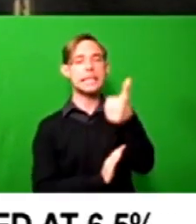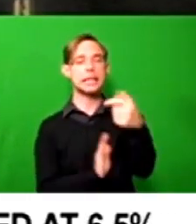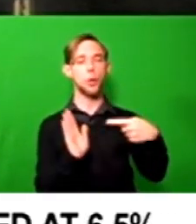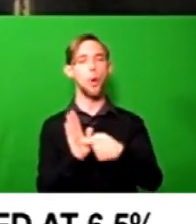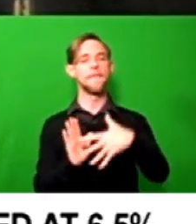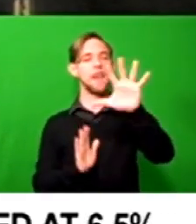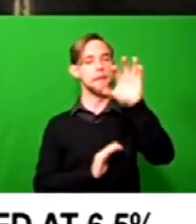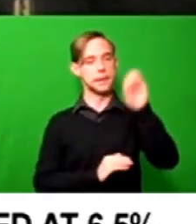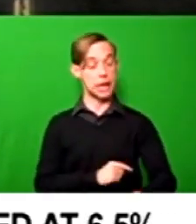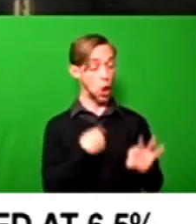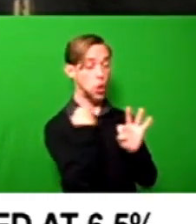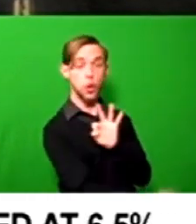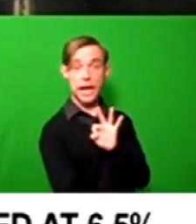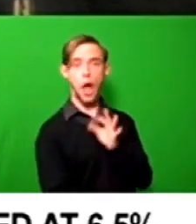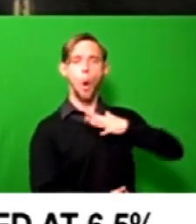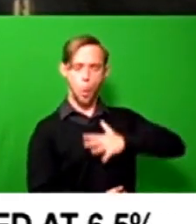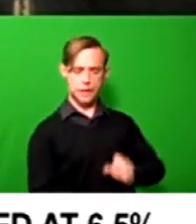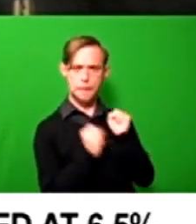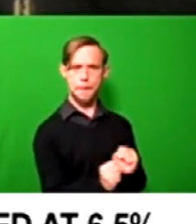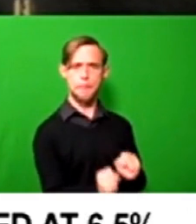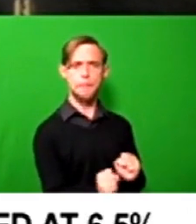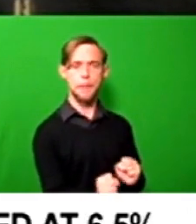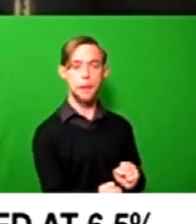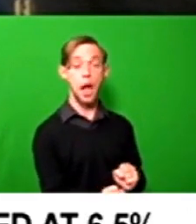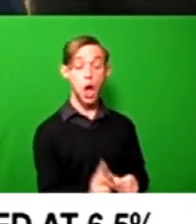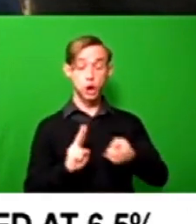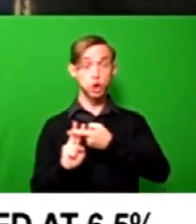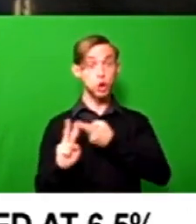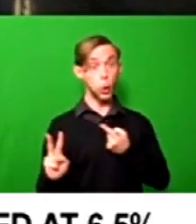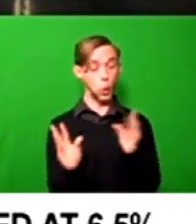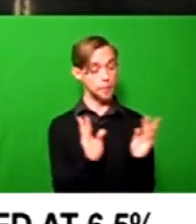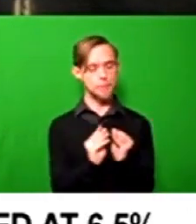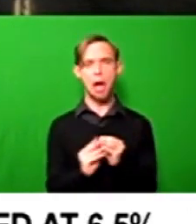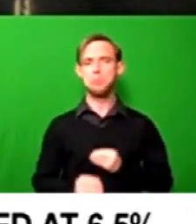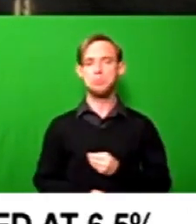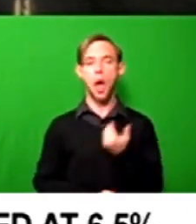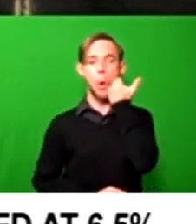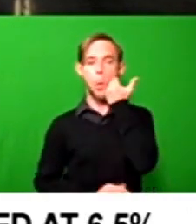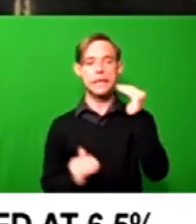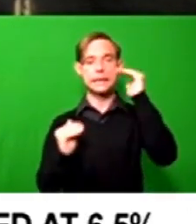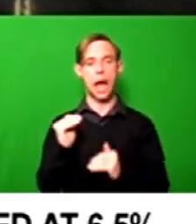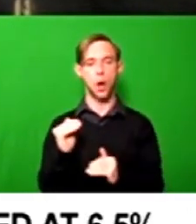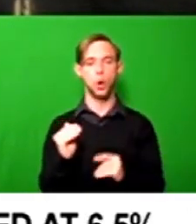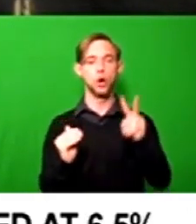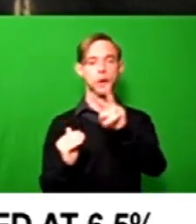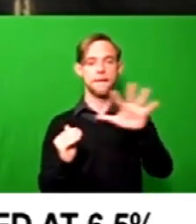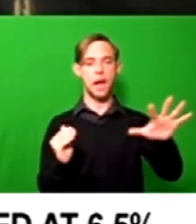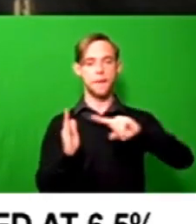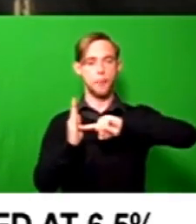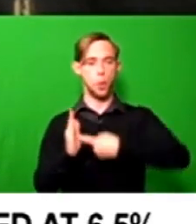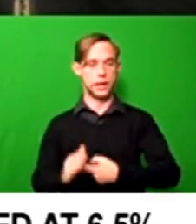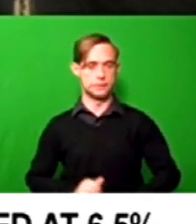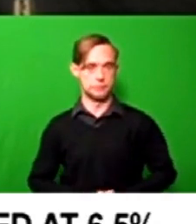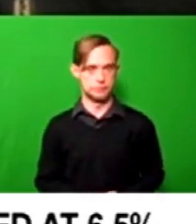3 members preferred to keep interest rates on hold, and 2 members preferred a cut of 25 basis points.